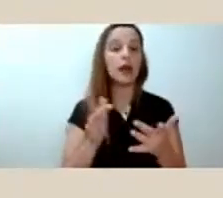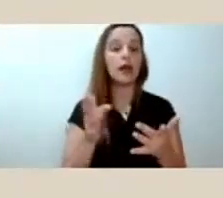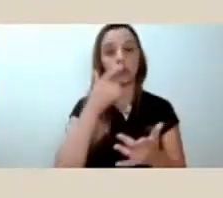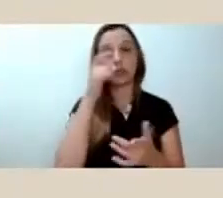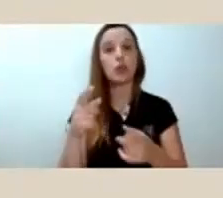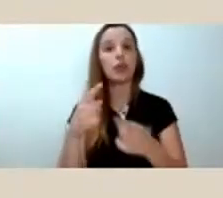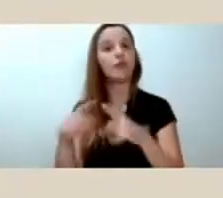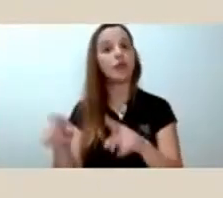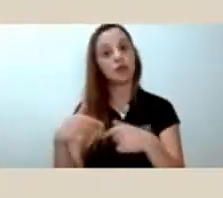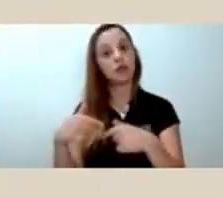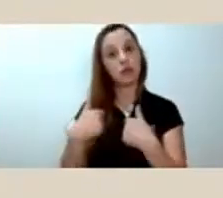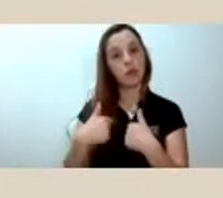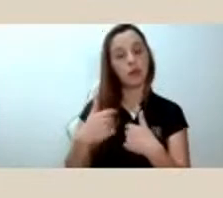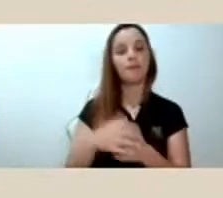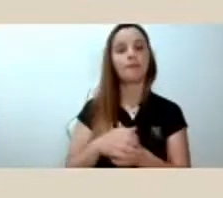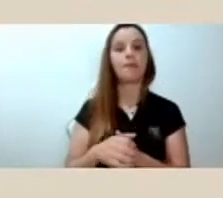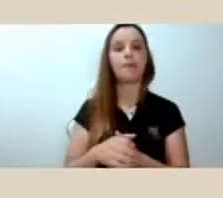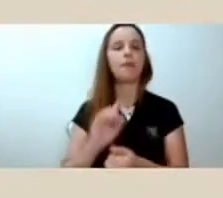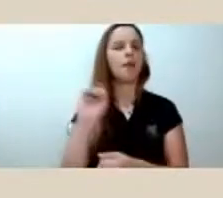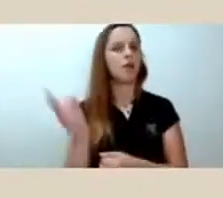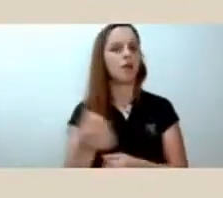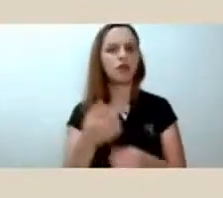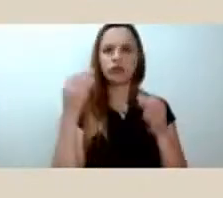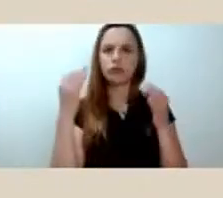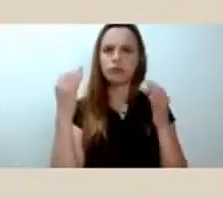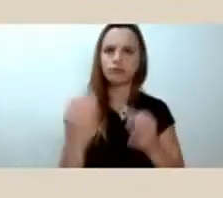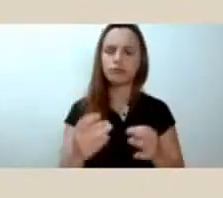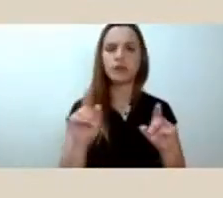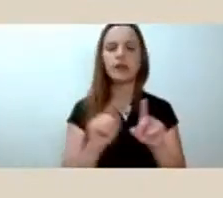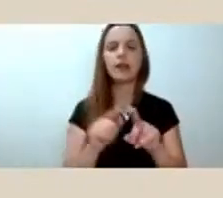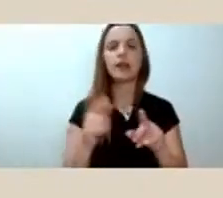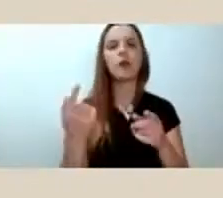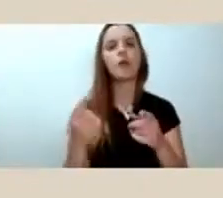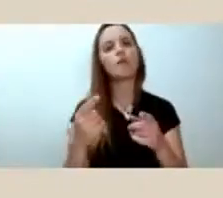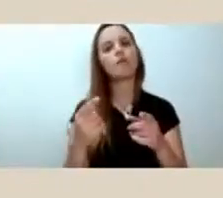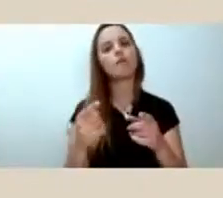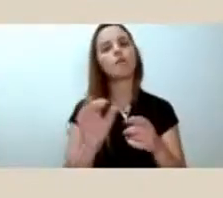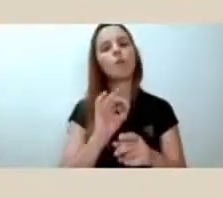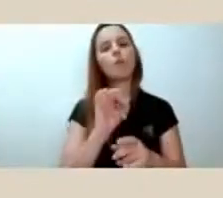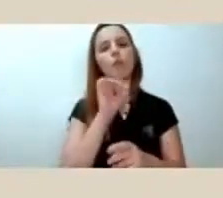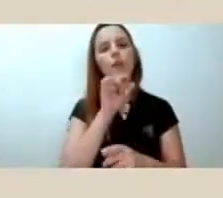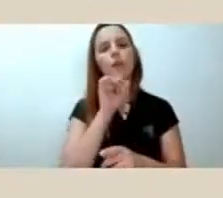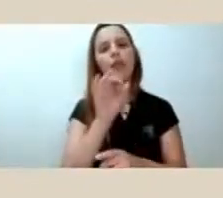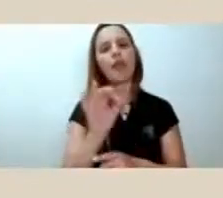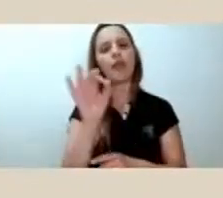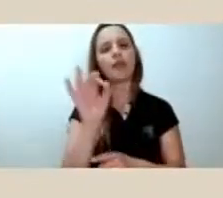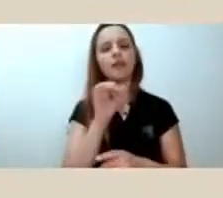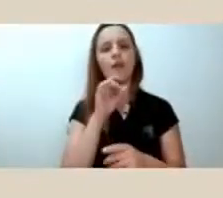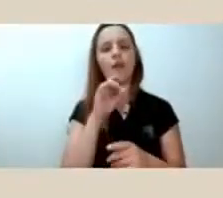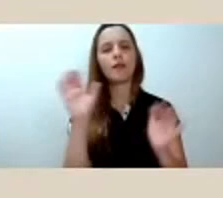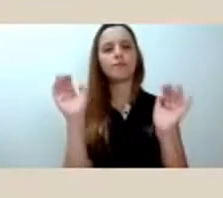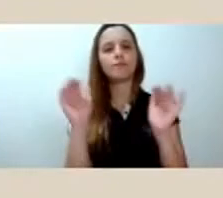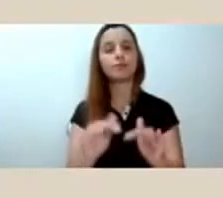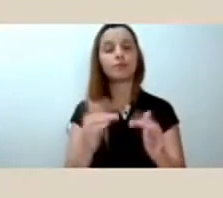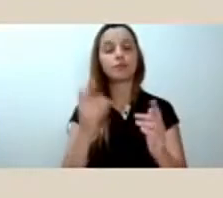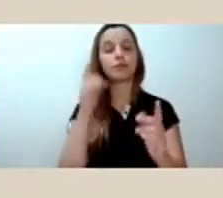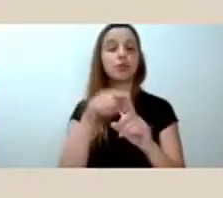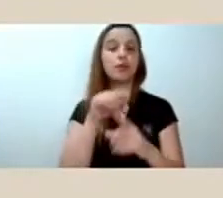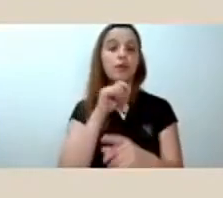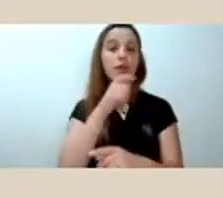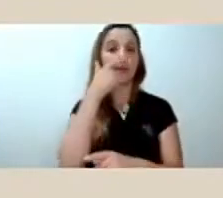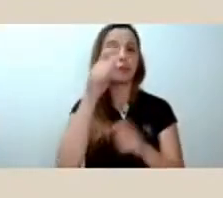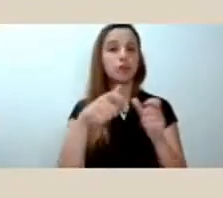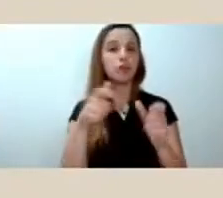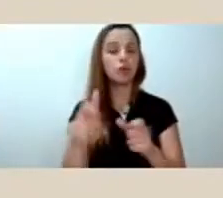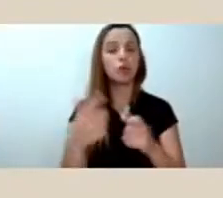themselves, we are really decreasing the odds of, you know, for people to actually build positive